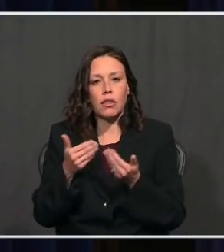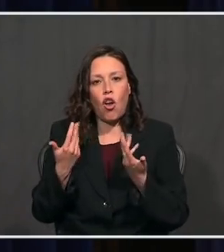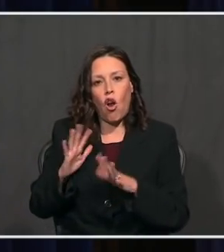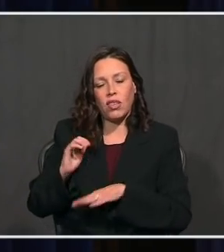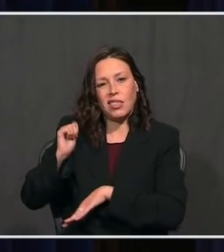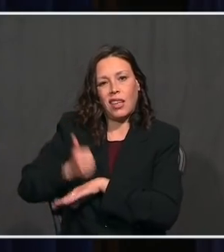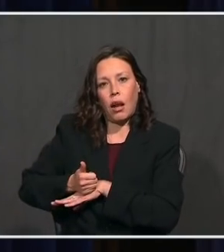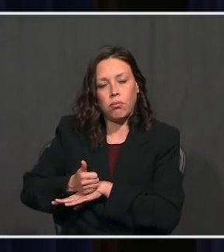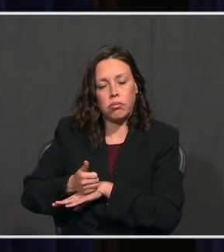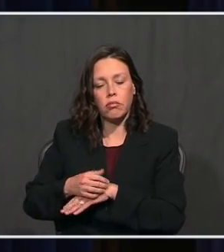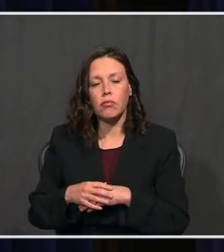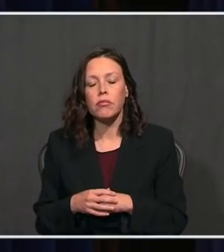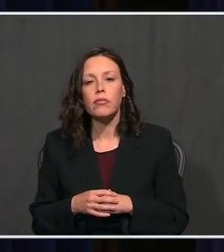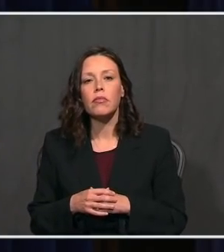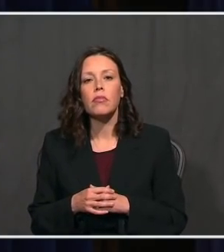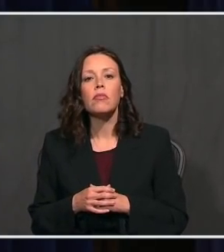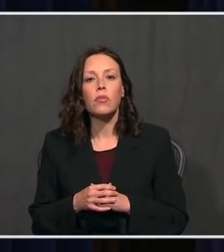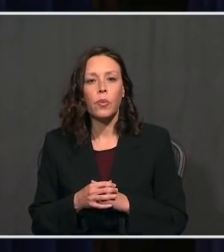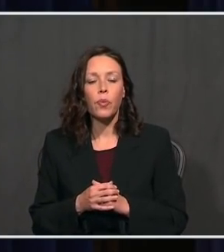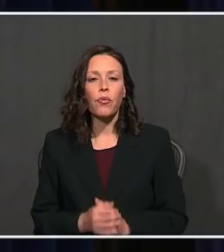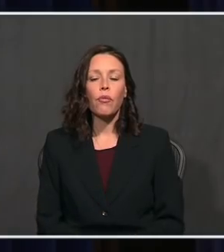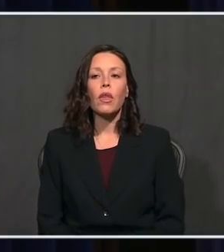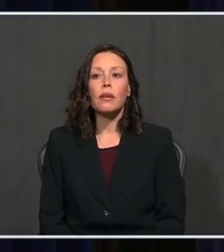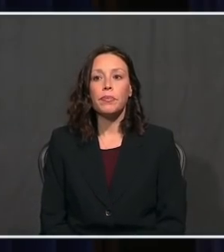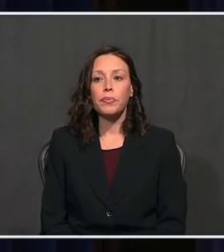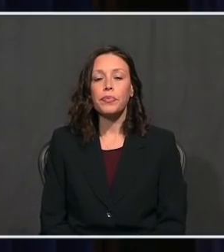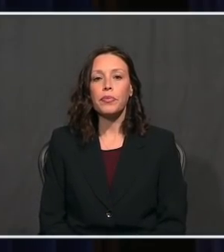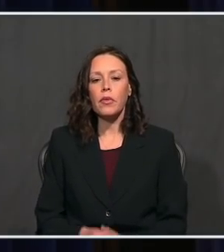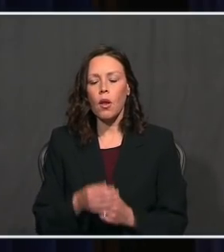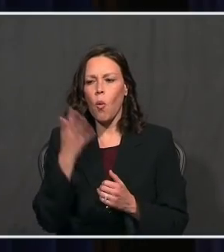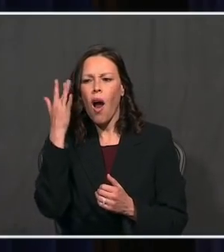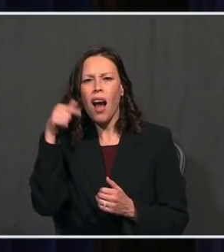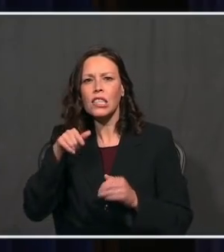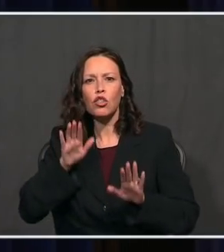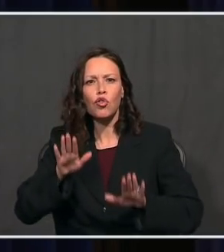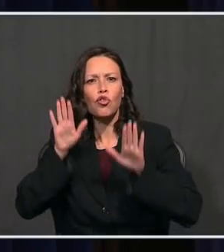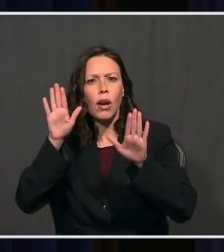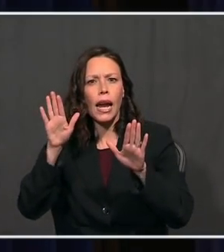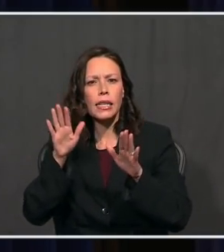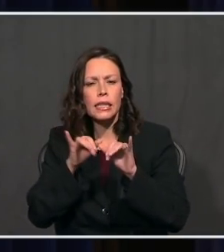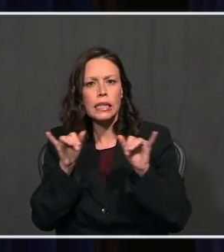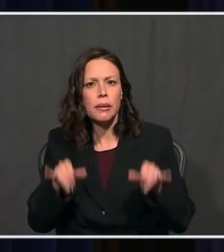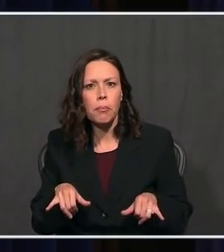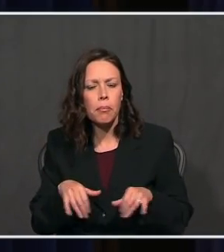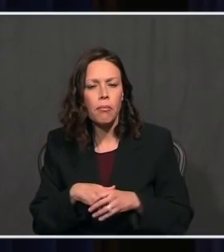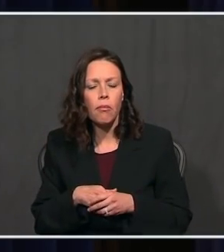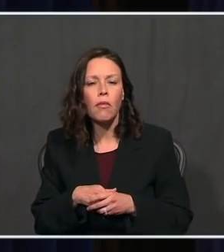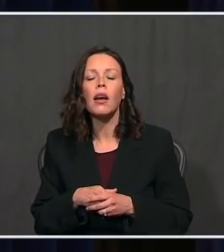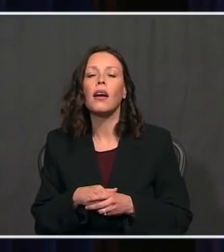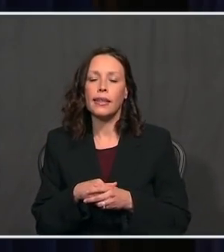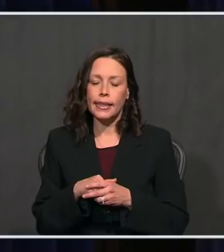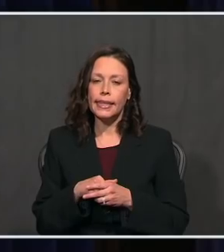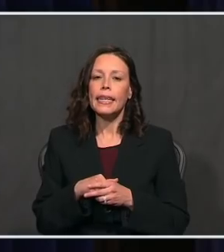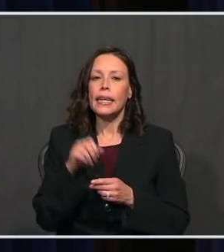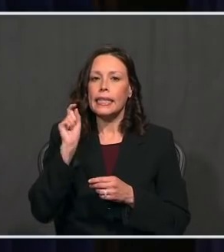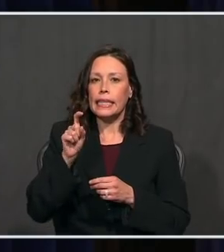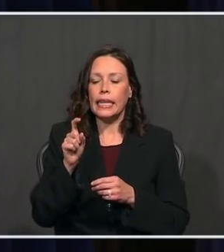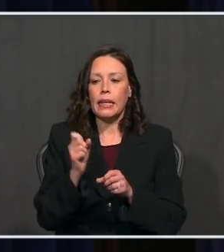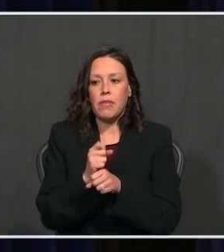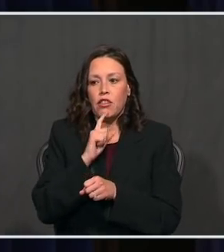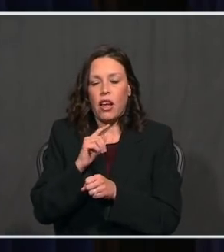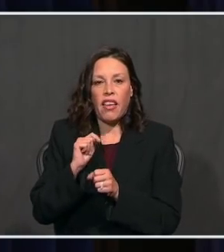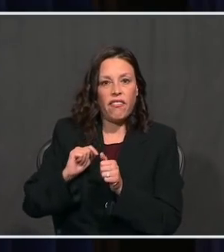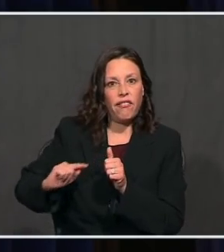I told you. What is the greatness of this? It is about making sure that we get the